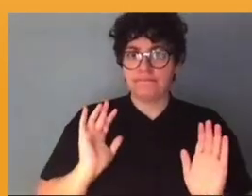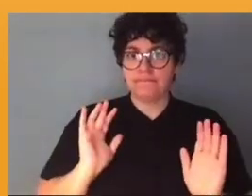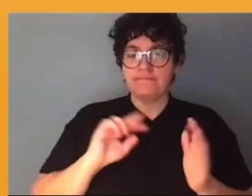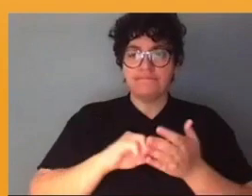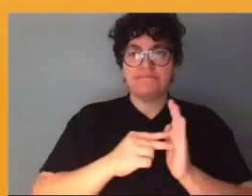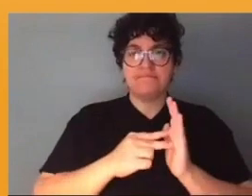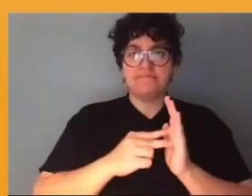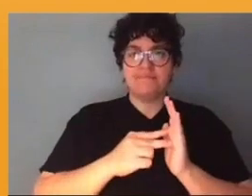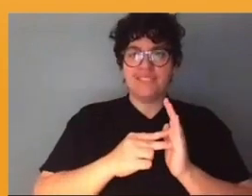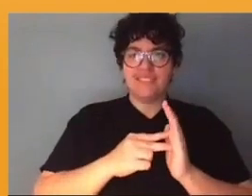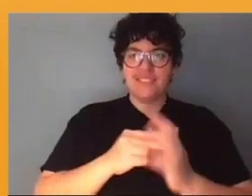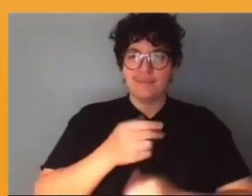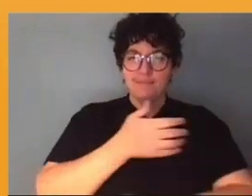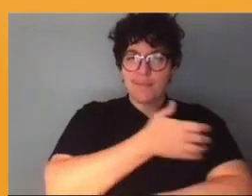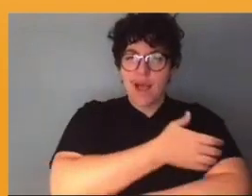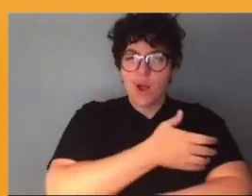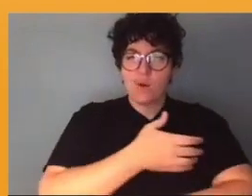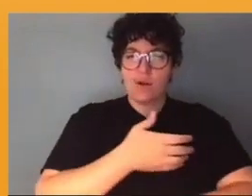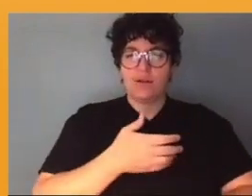class feeling, but